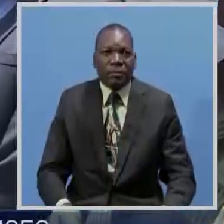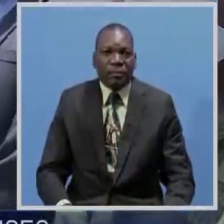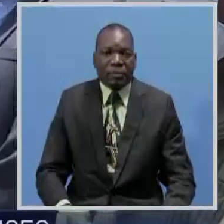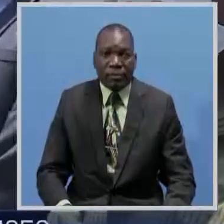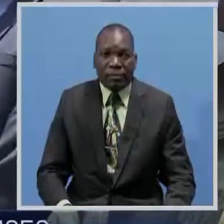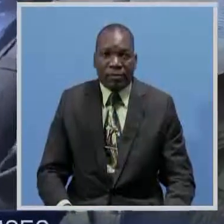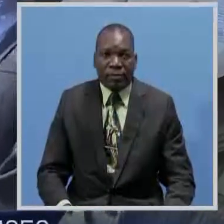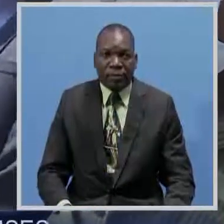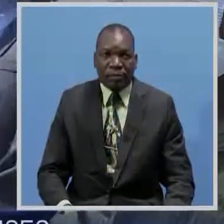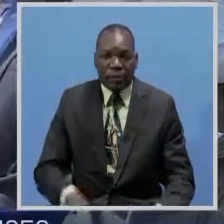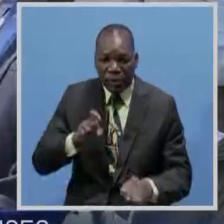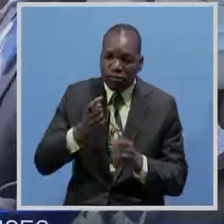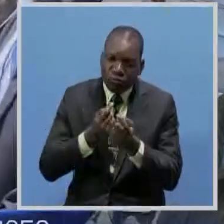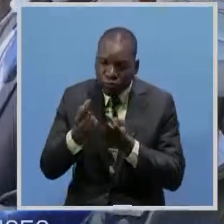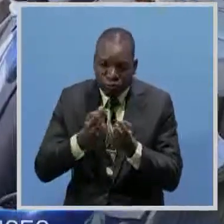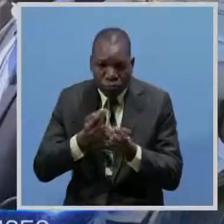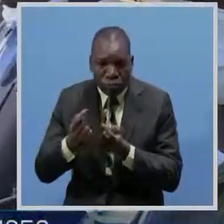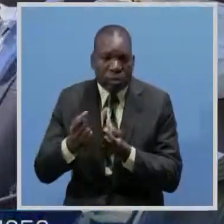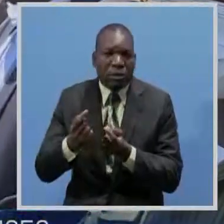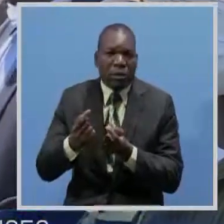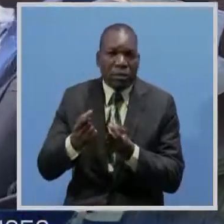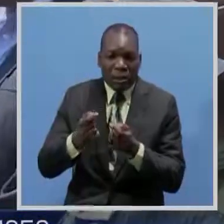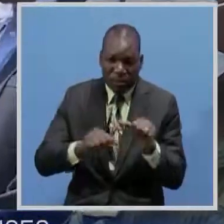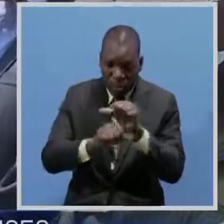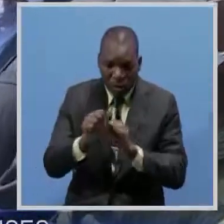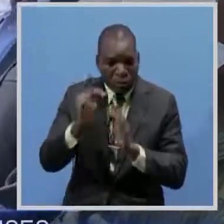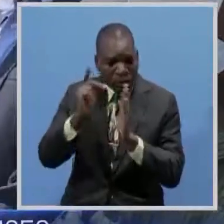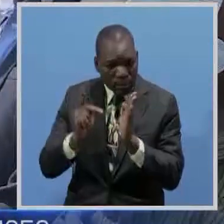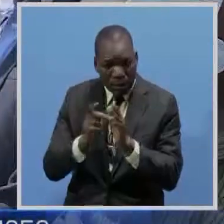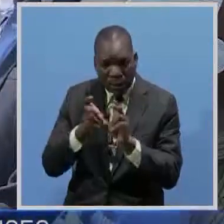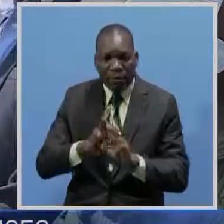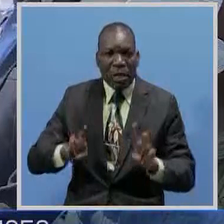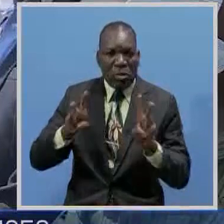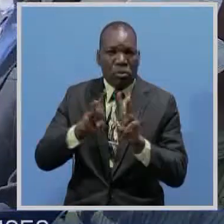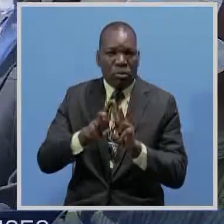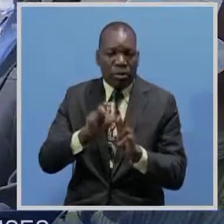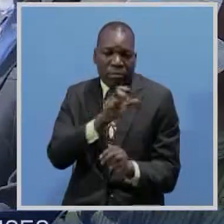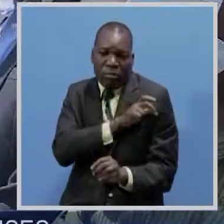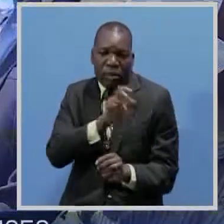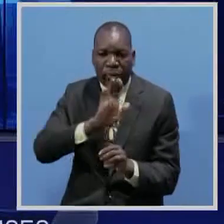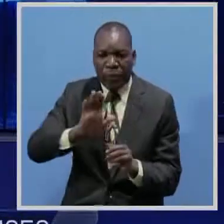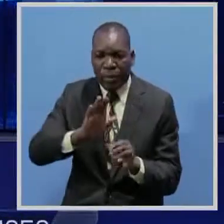We have to talk to those responsible for values and principles which make us what we are.